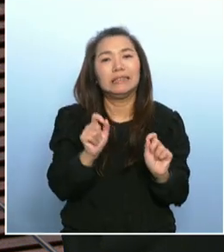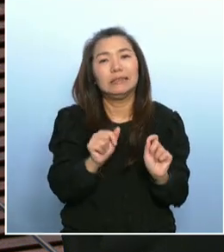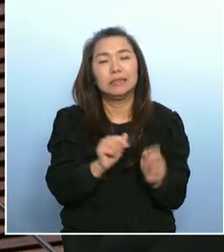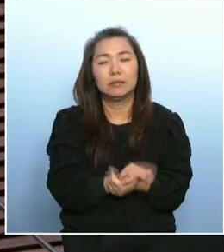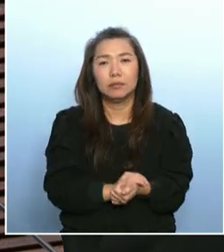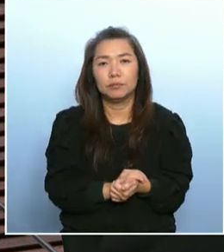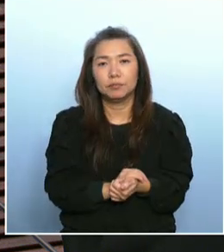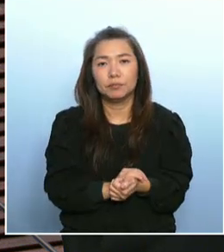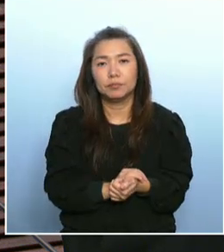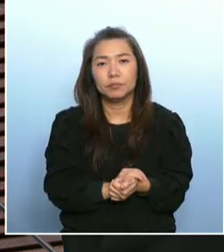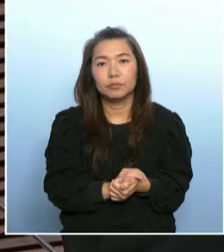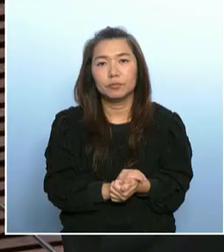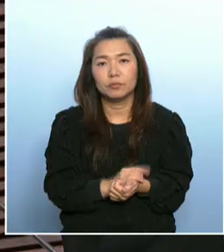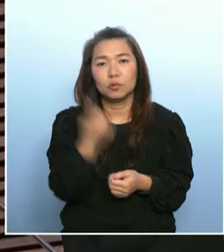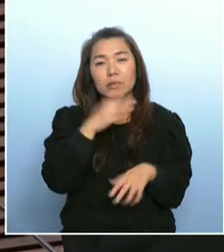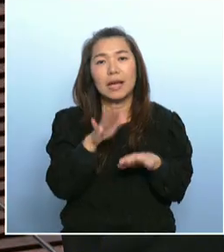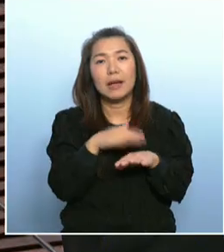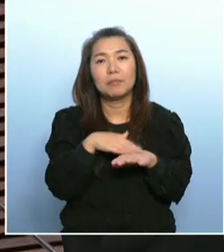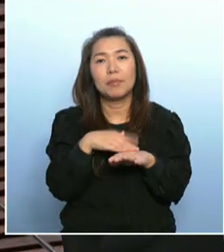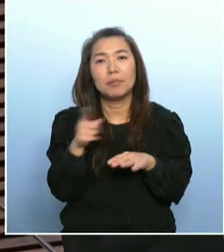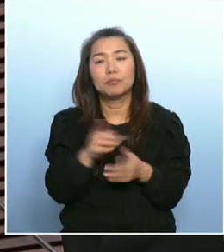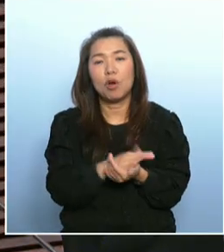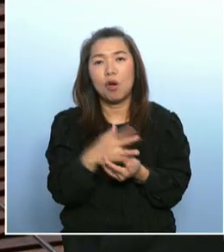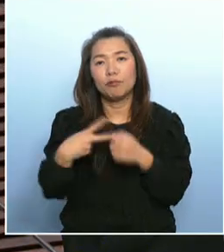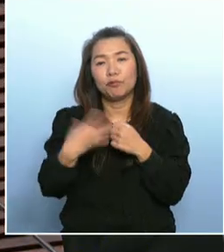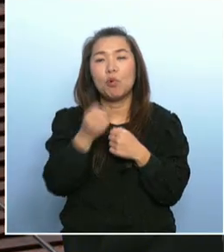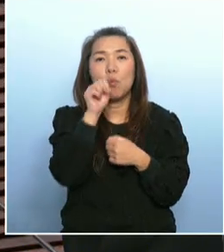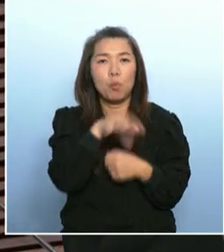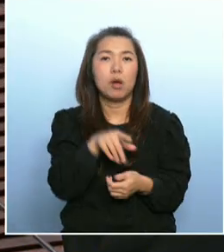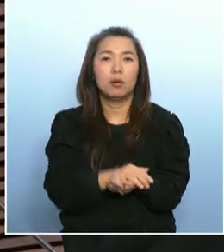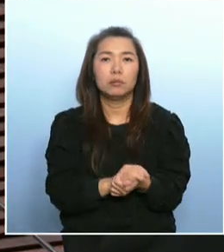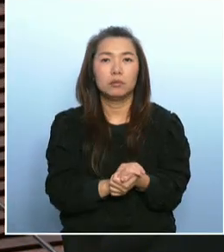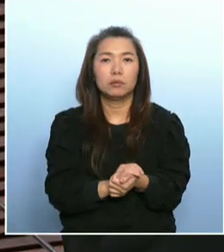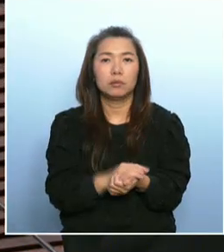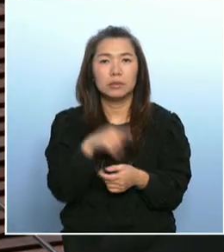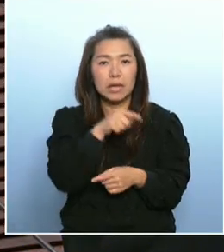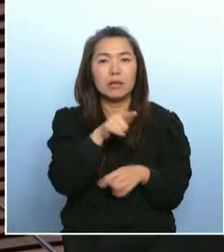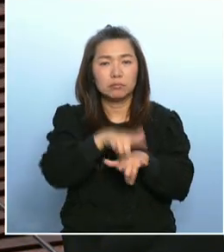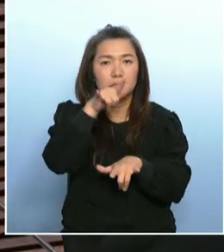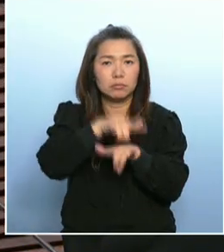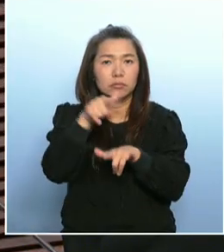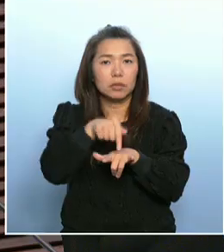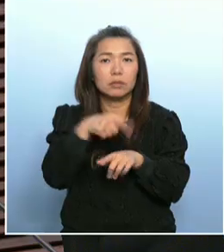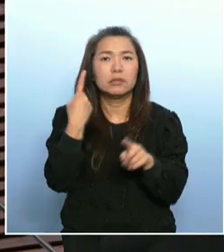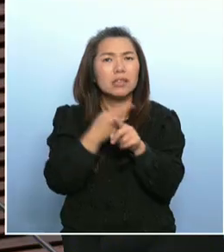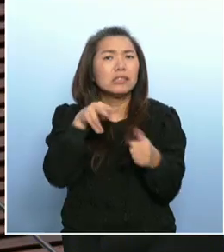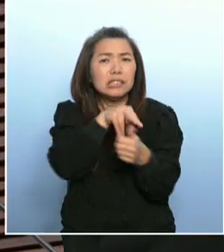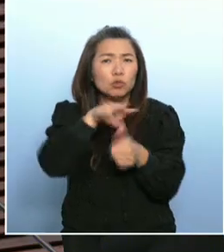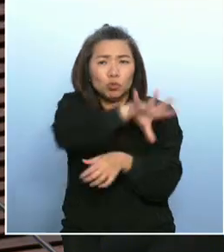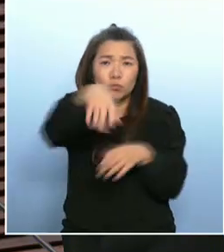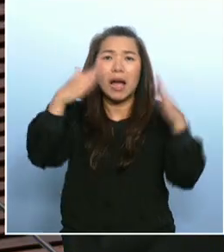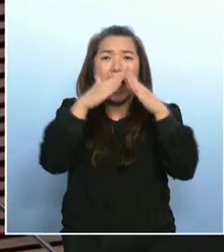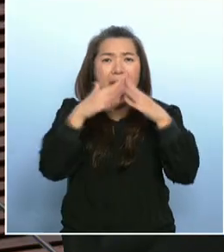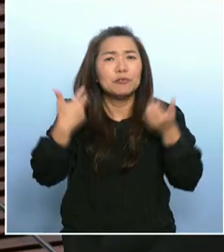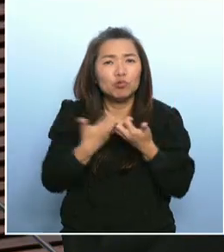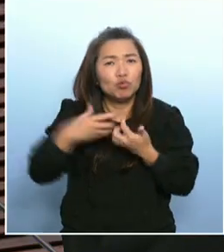of the PWDs, and this is a form of living allowance to help them out. As for CSSA,